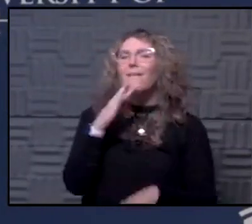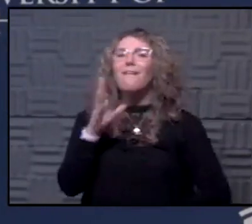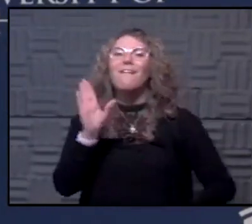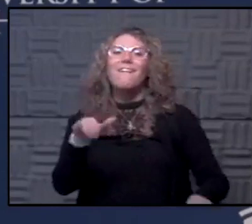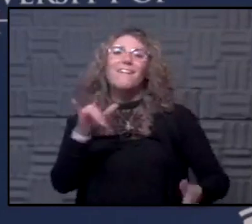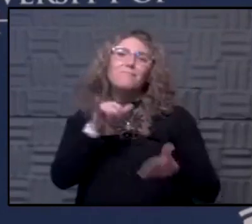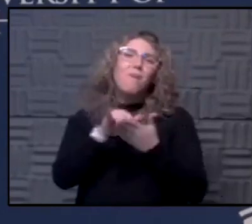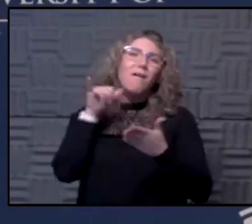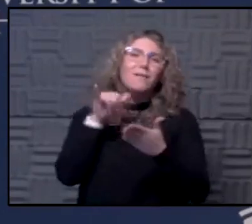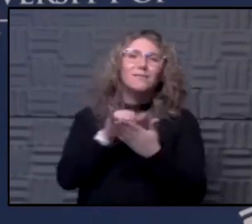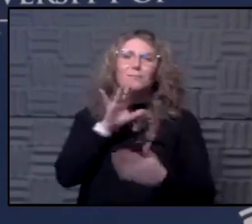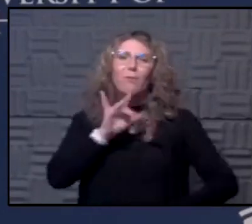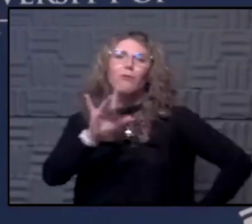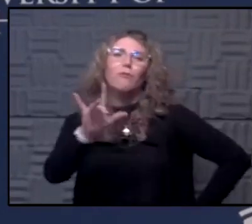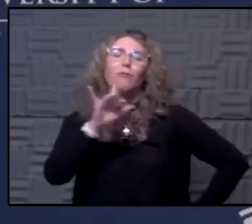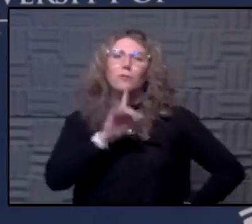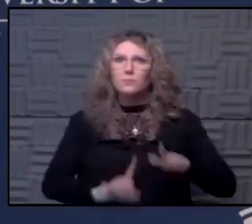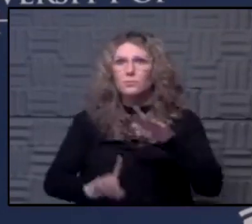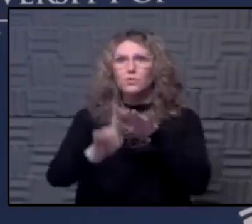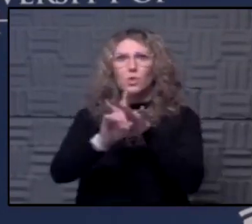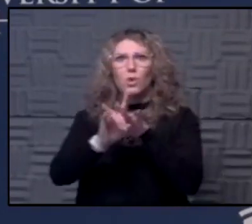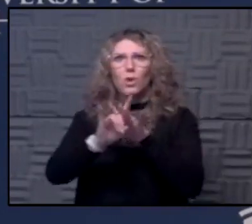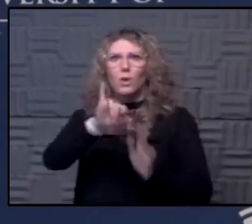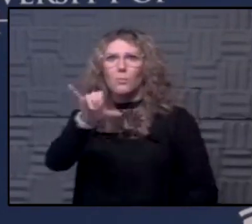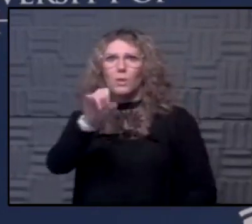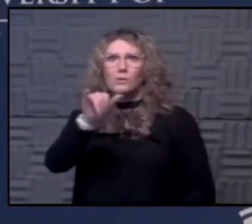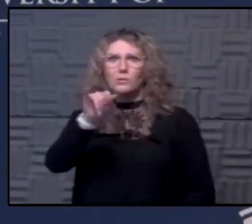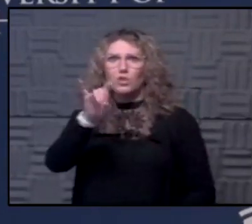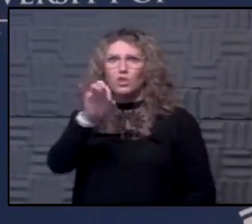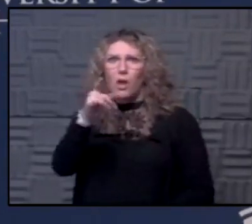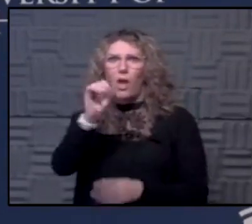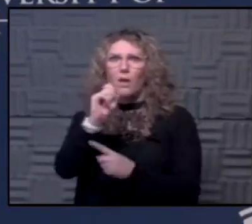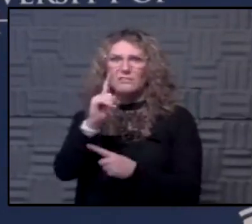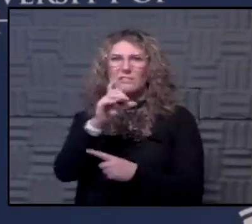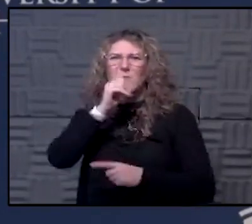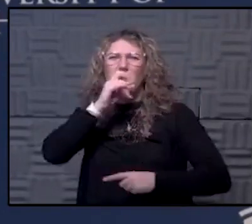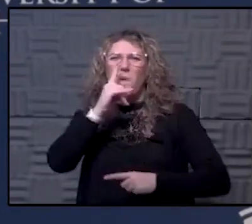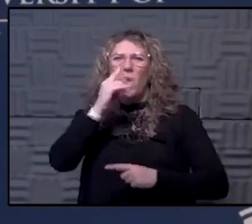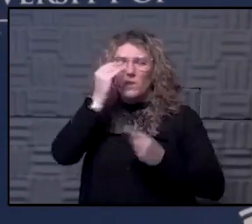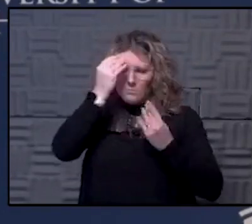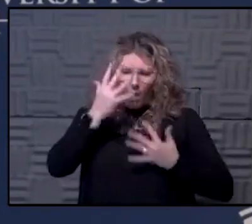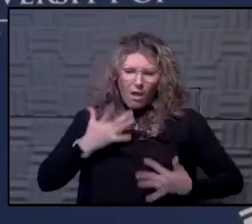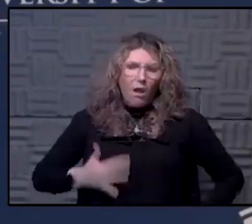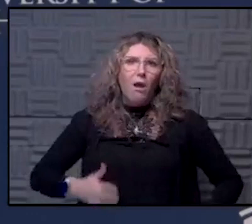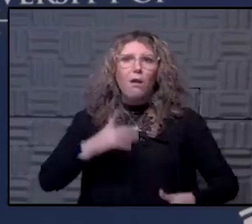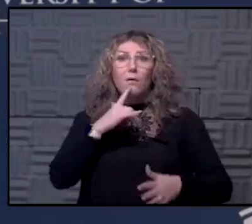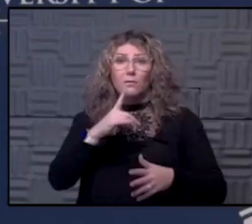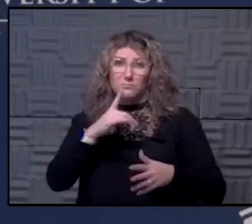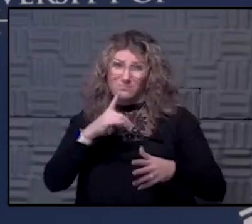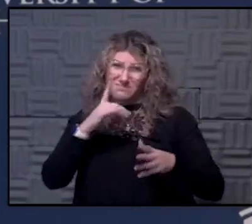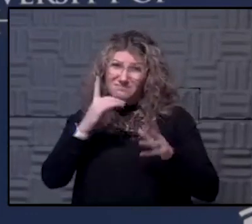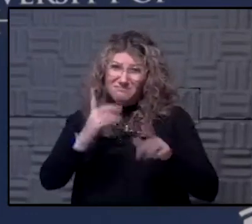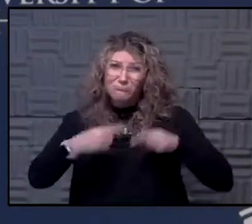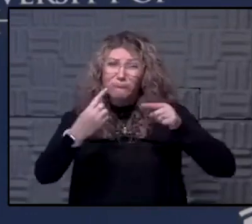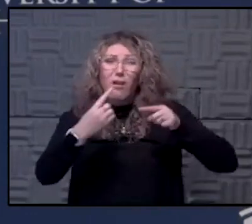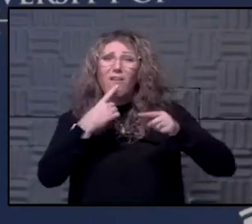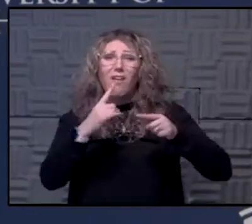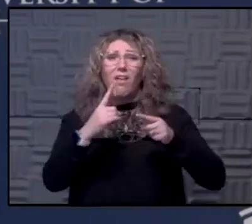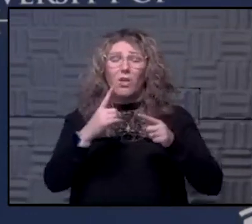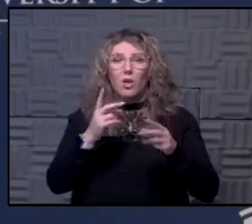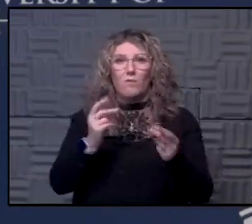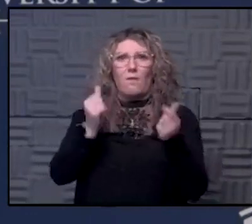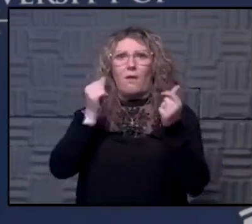to the bar every night could show up jaundiced and need a liver transplant. But you can get into trouble in a hurry. A lot of it has to do with how your body